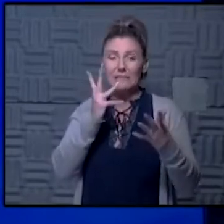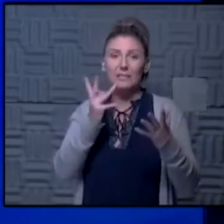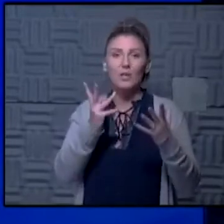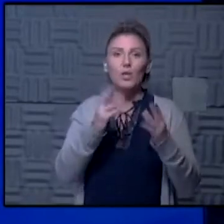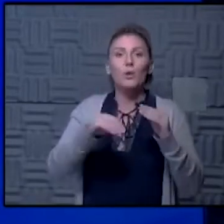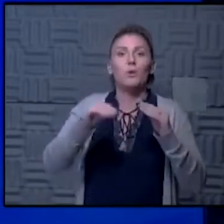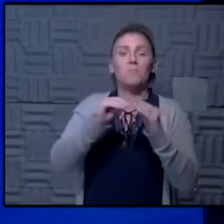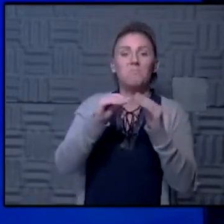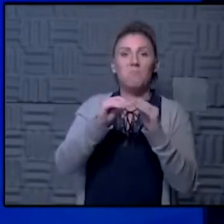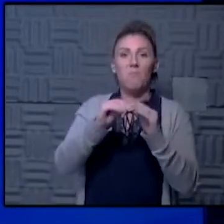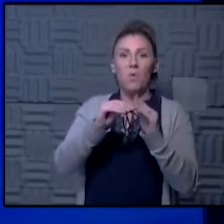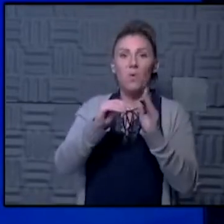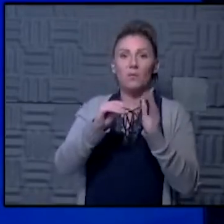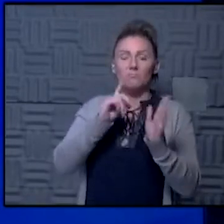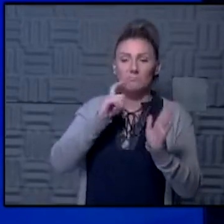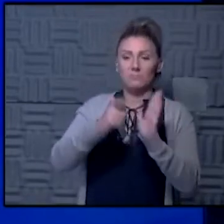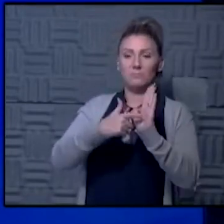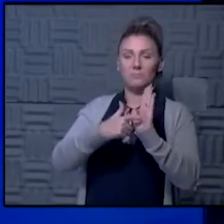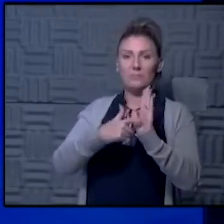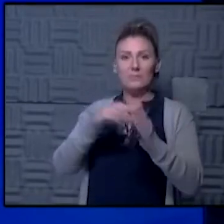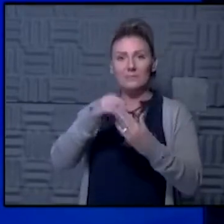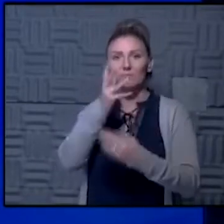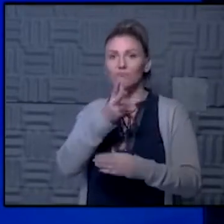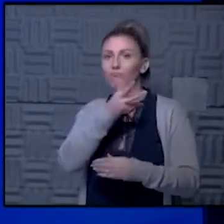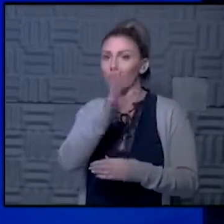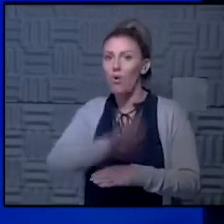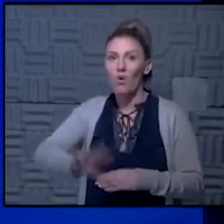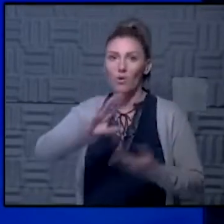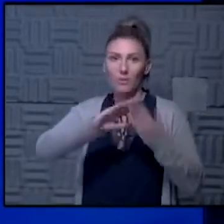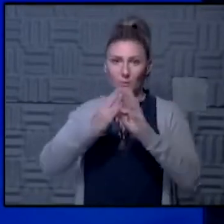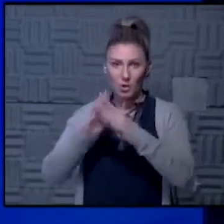things stand out a little more for whatever reason in the rural communities.